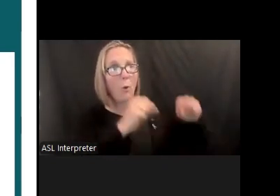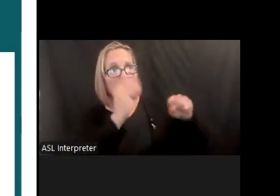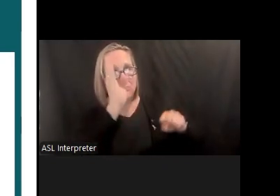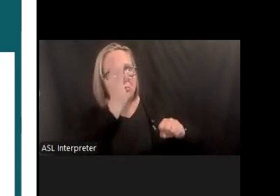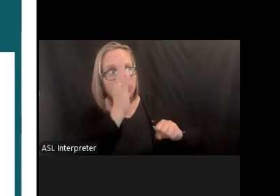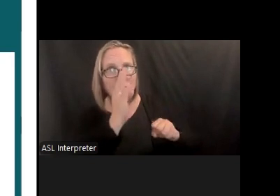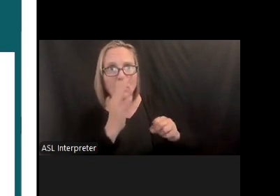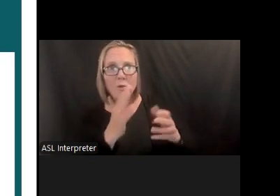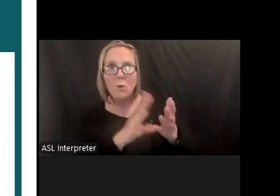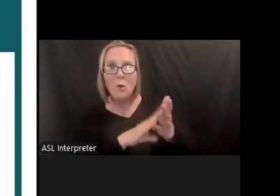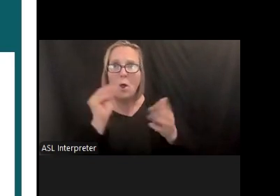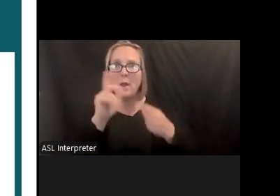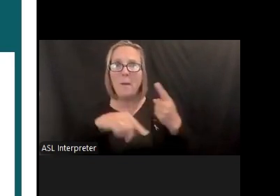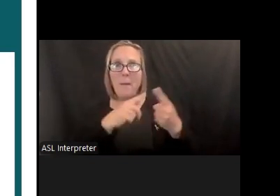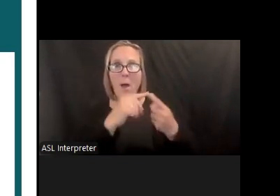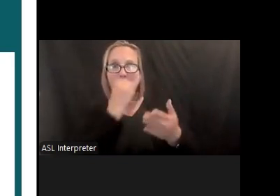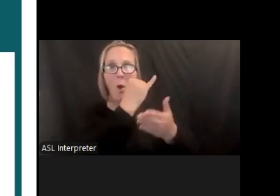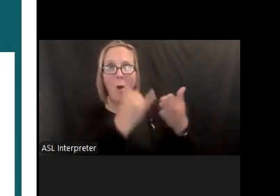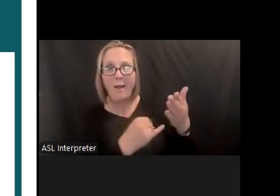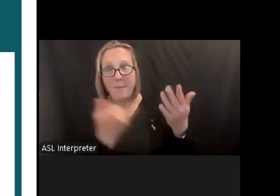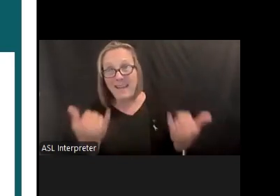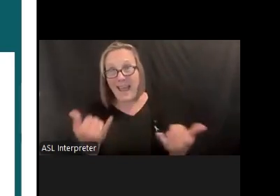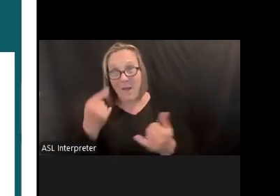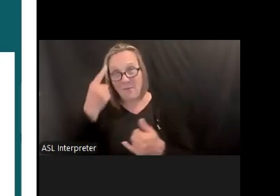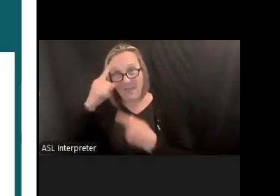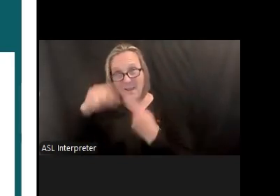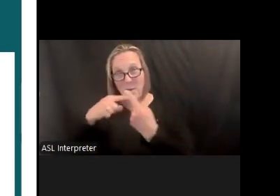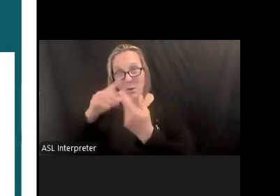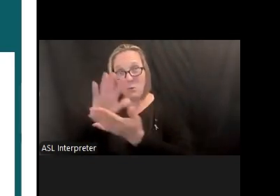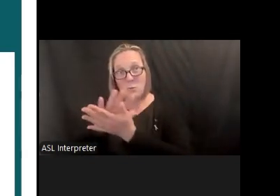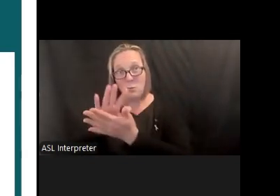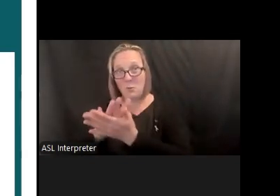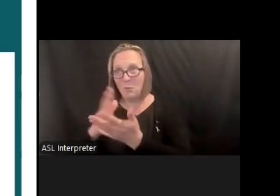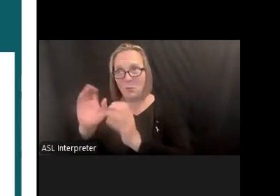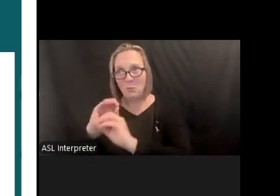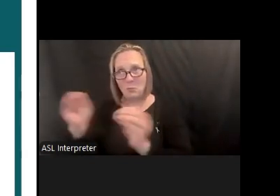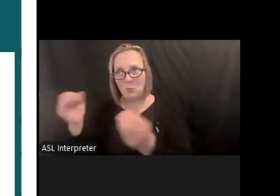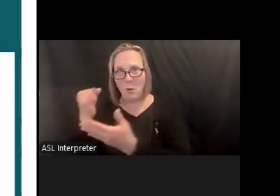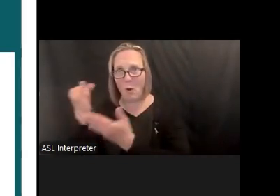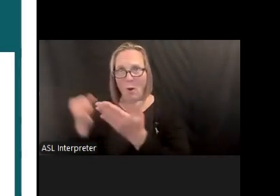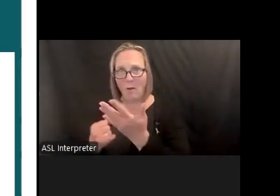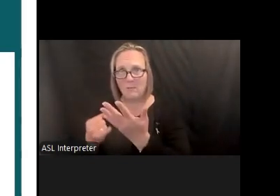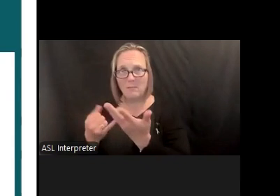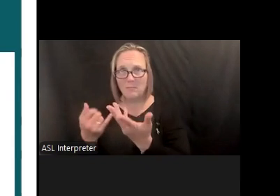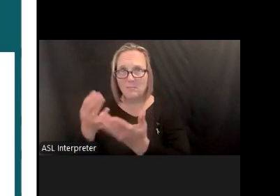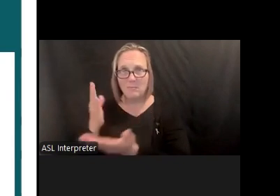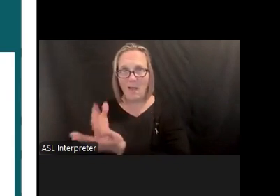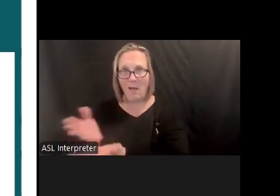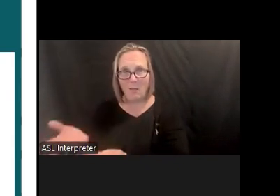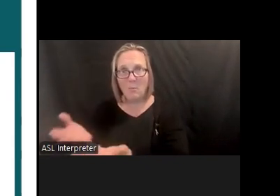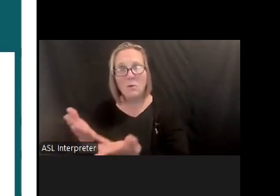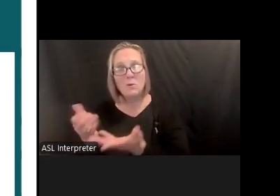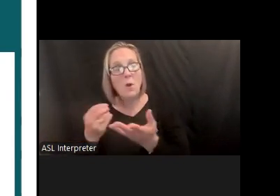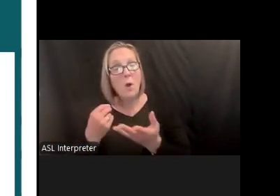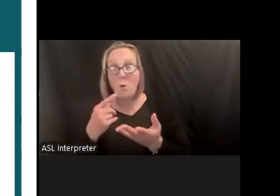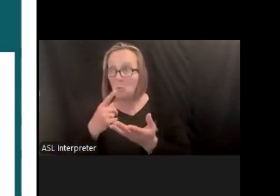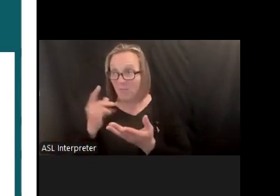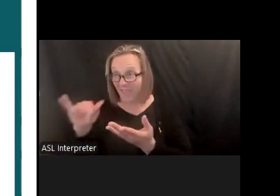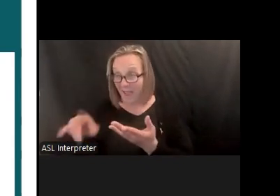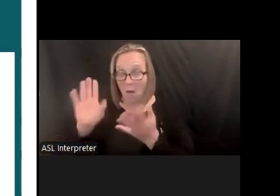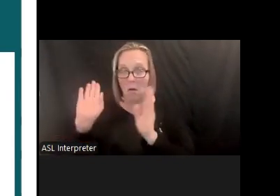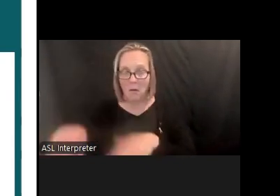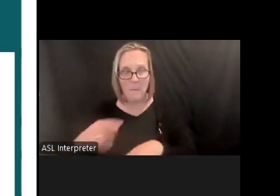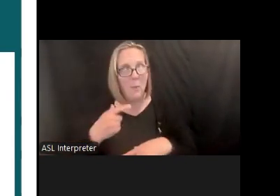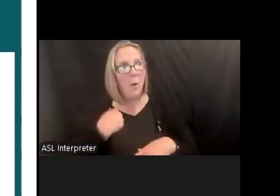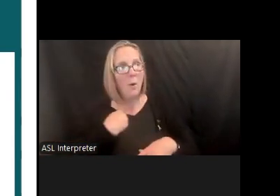arts are being taken out of schools. So, it will be a place where, we're going to do it. we're going